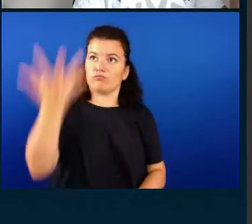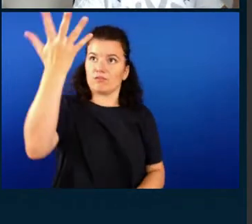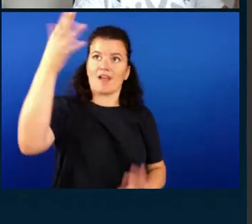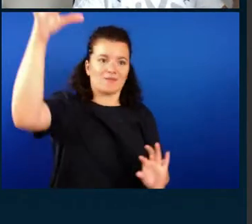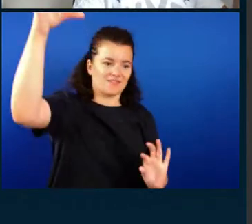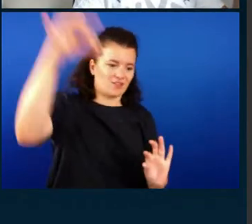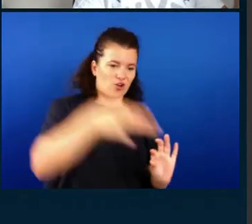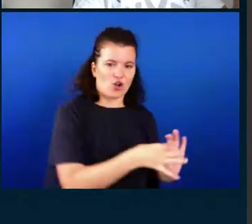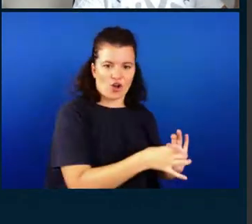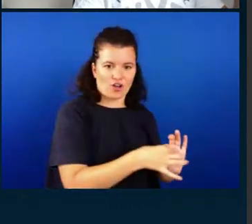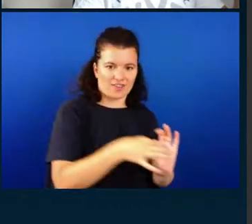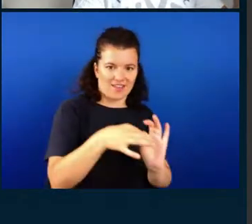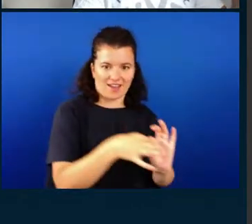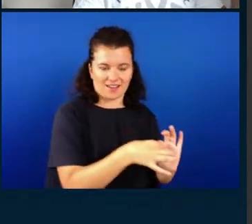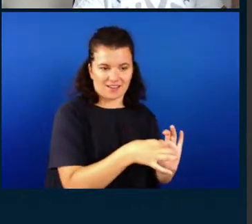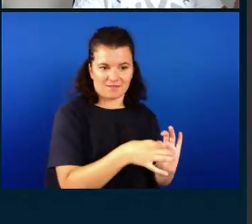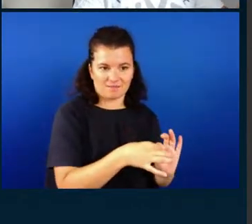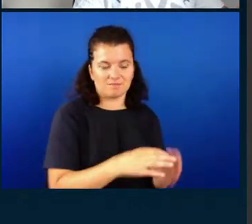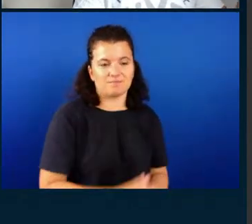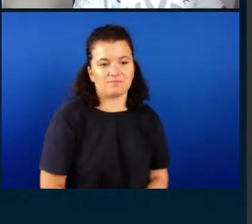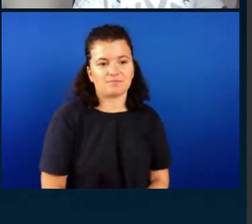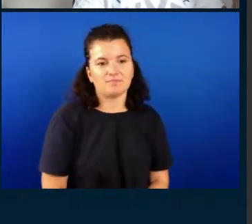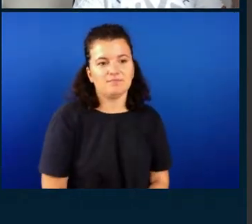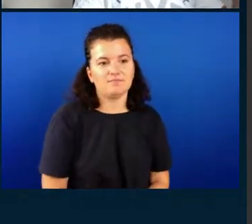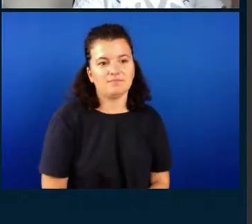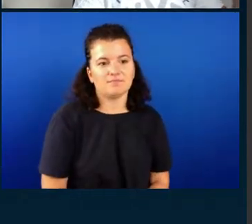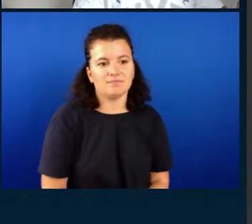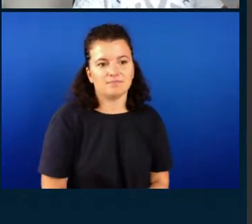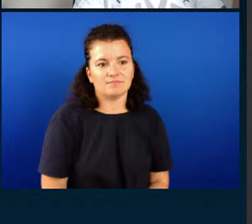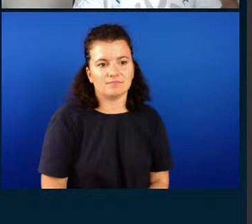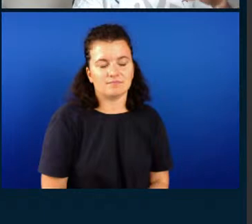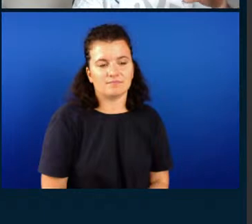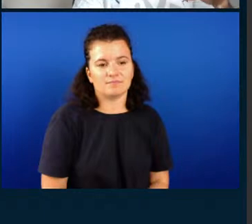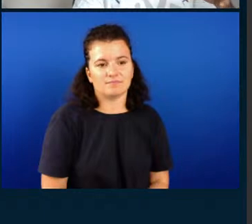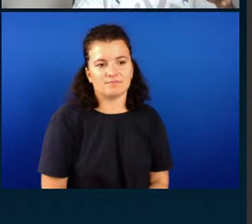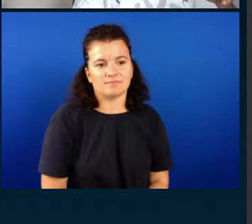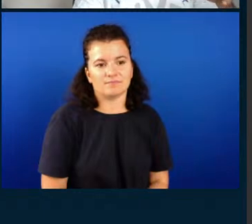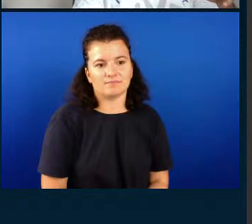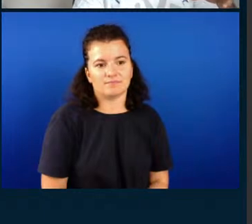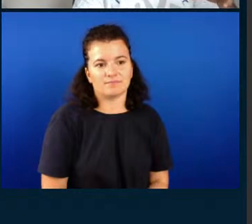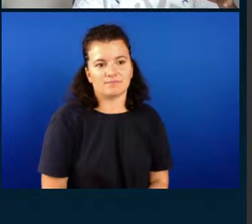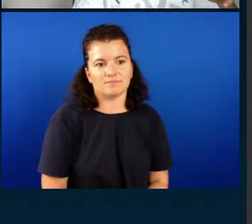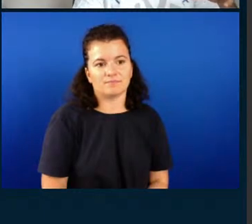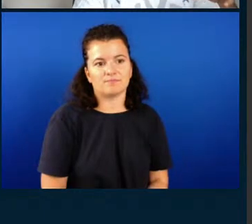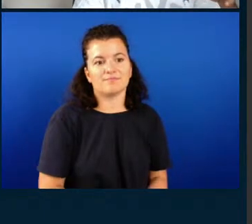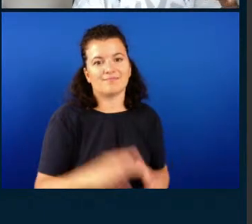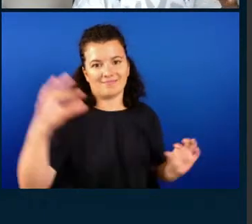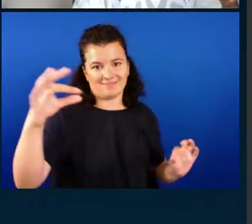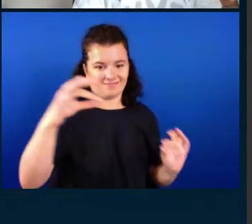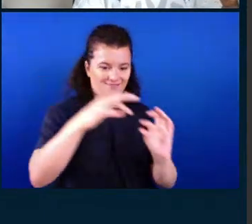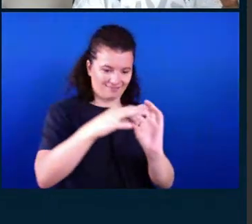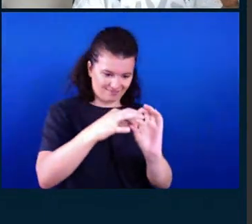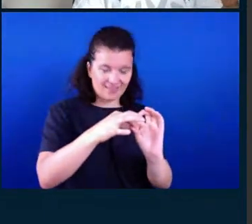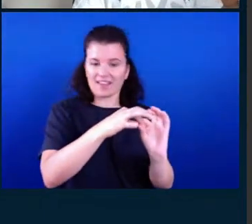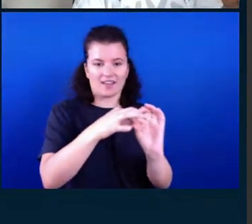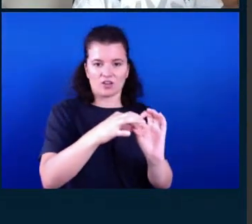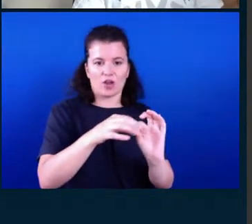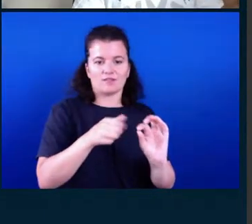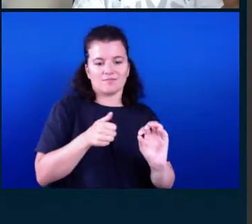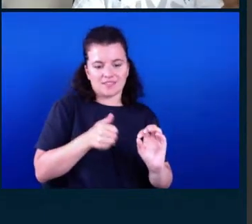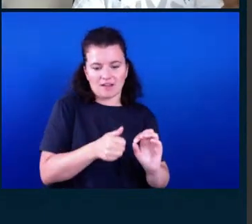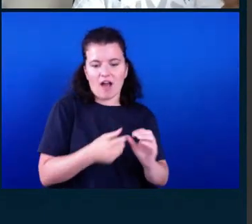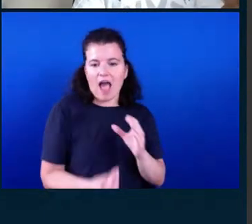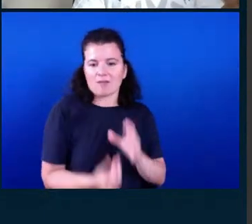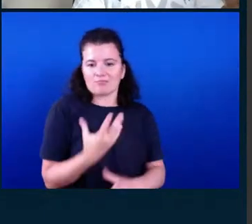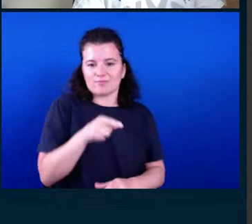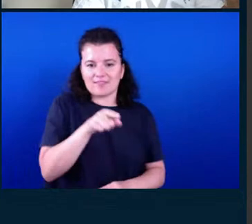done, this service principal, the service connection linked to the service principal, would be doing the deployment for me. And